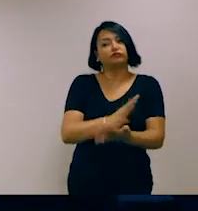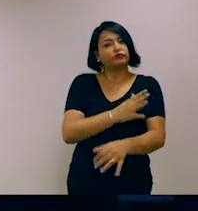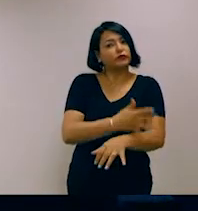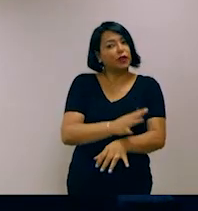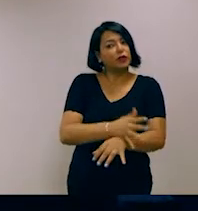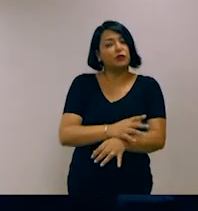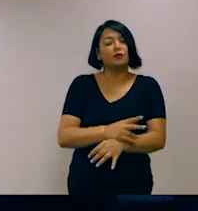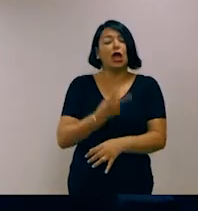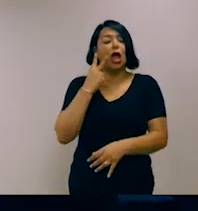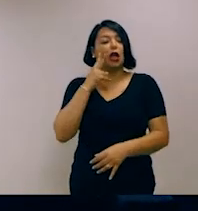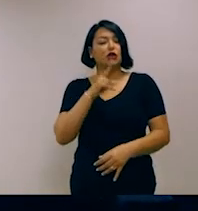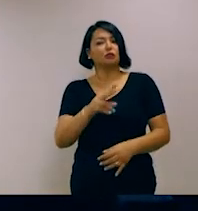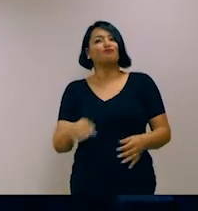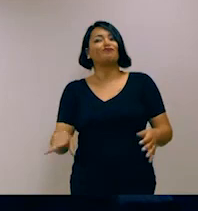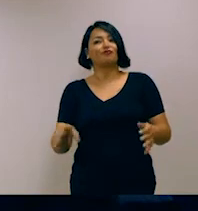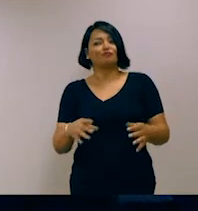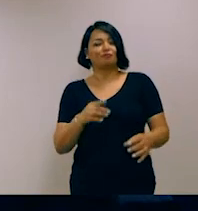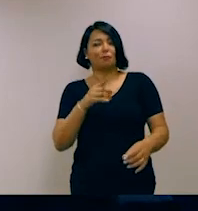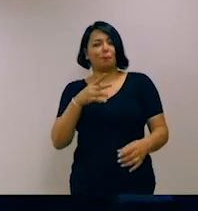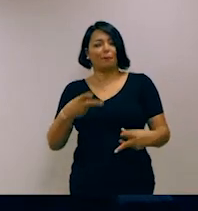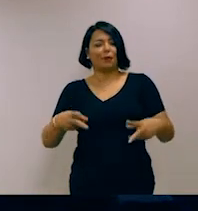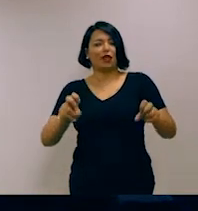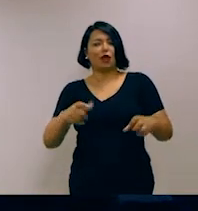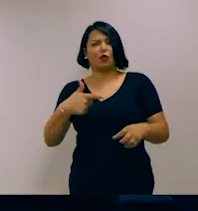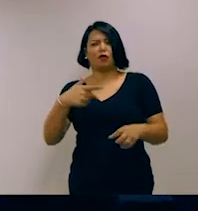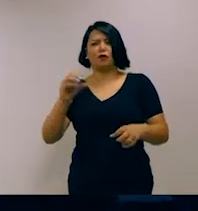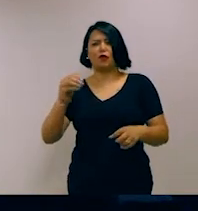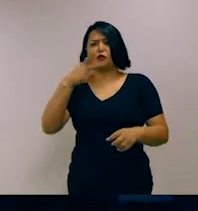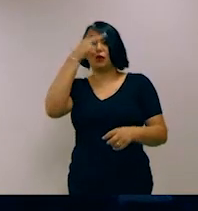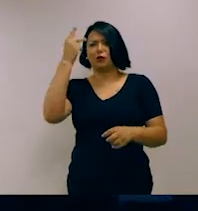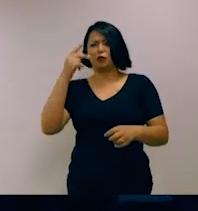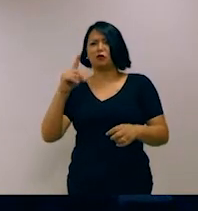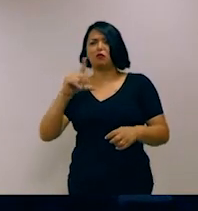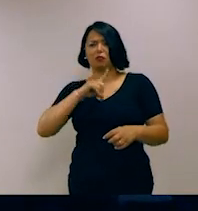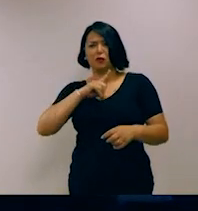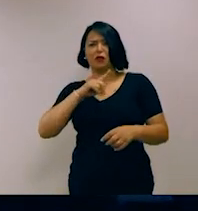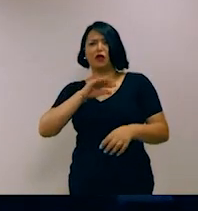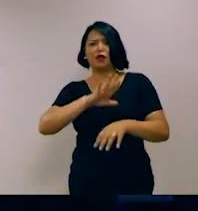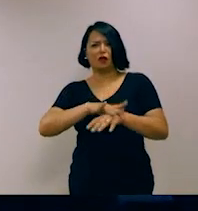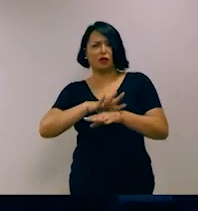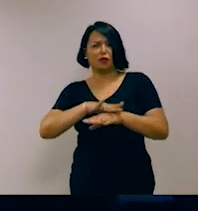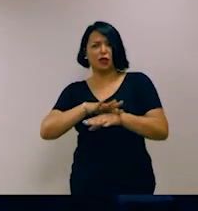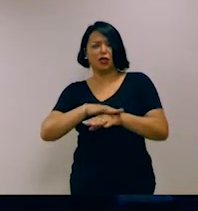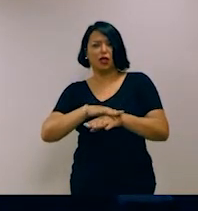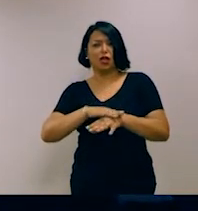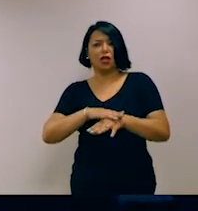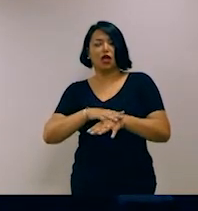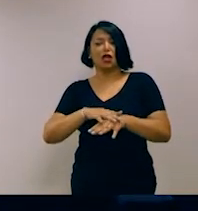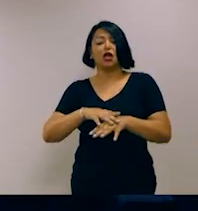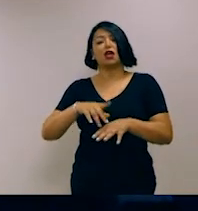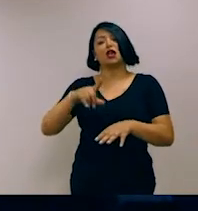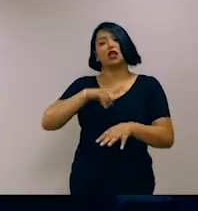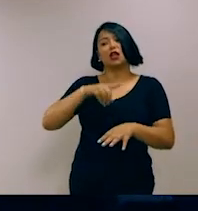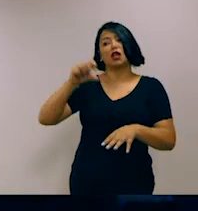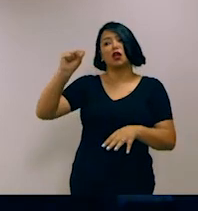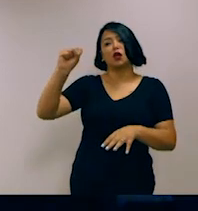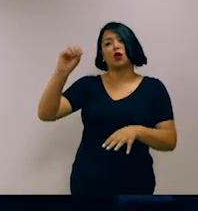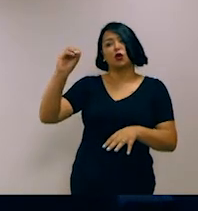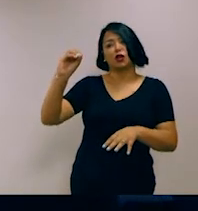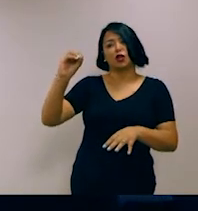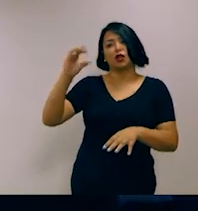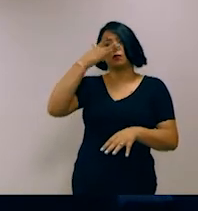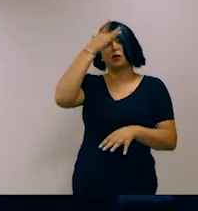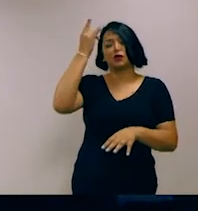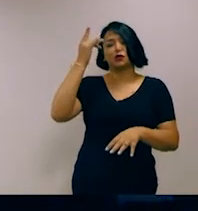we came to the conclusion that 20 individuals, they have the disease, and 80 individuals